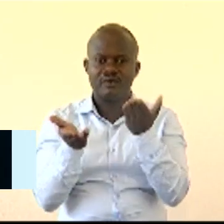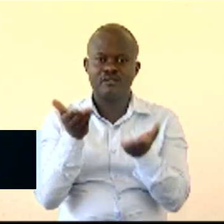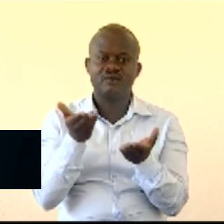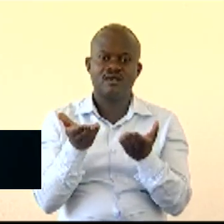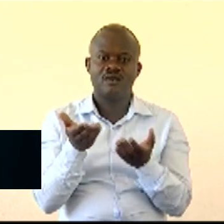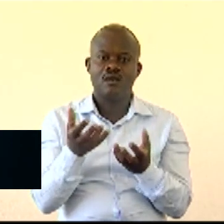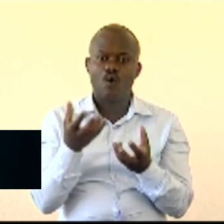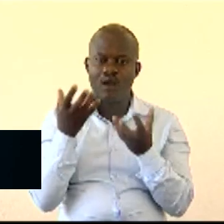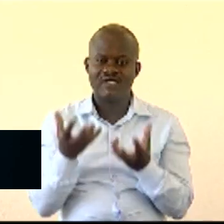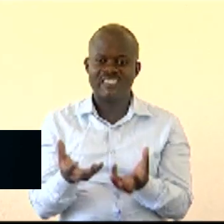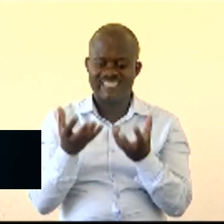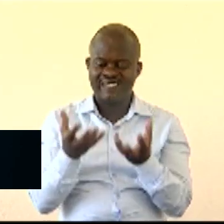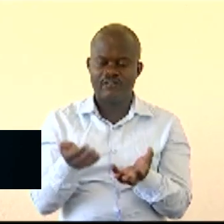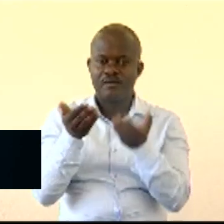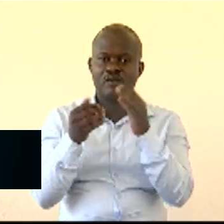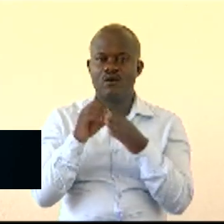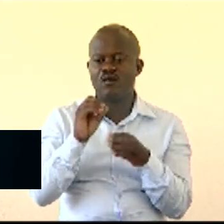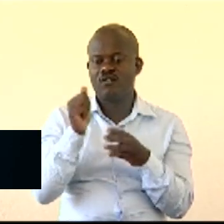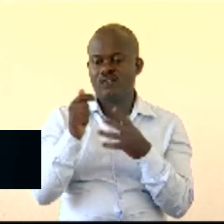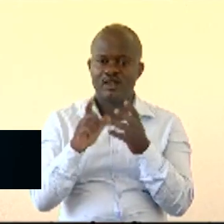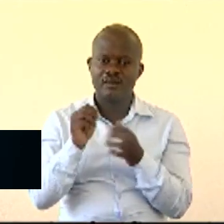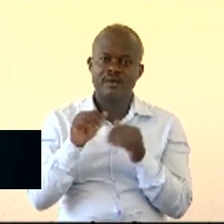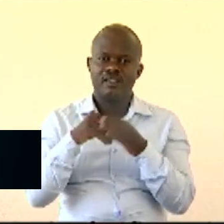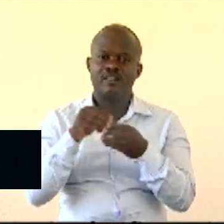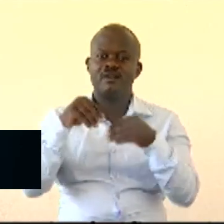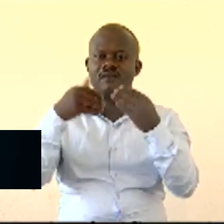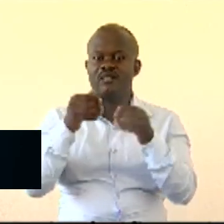quantitative measurements of elements in a given equation.